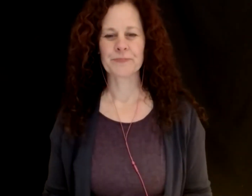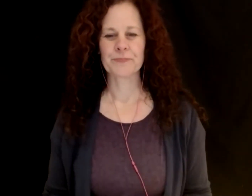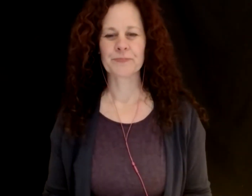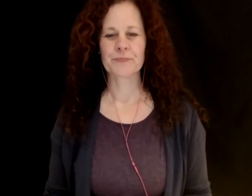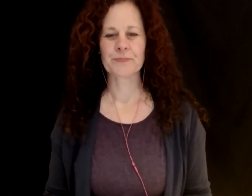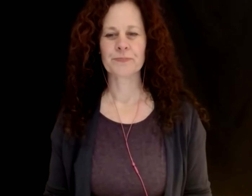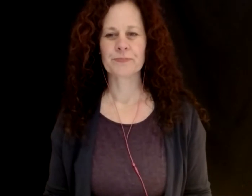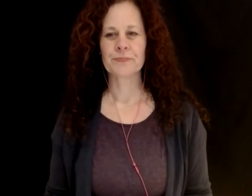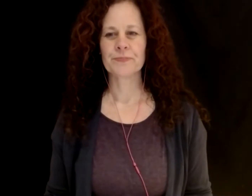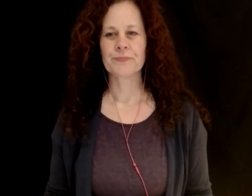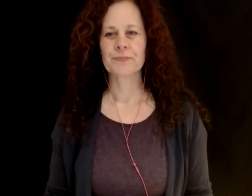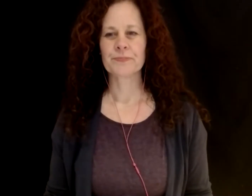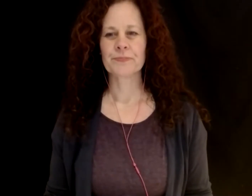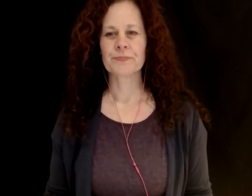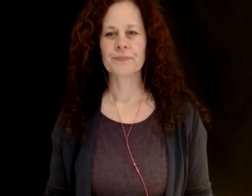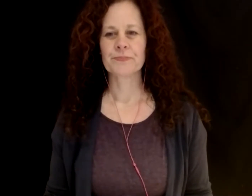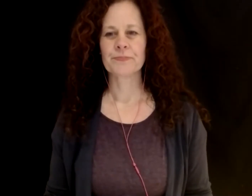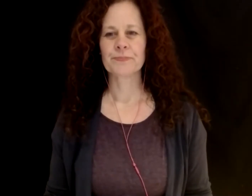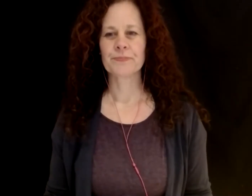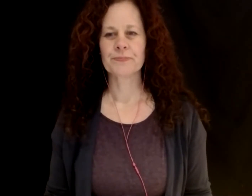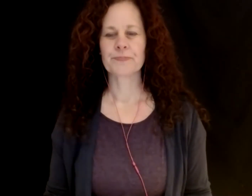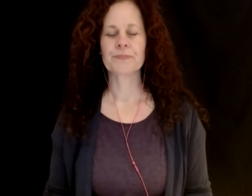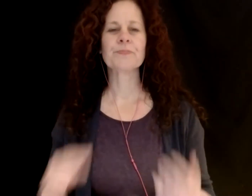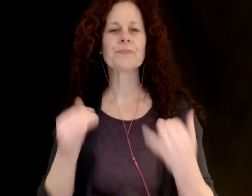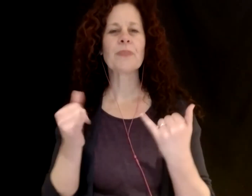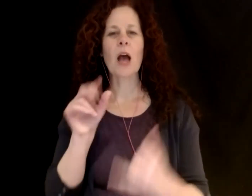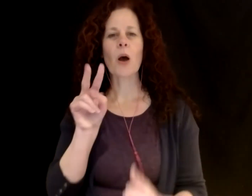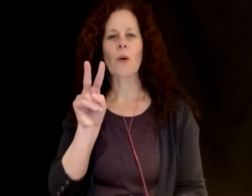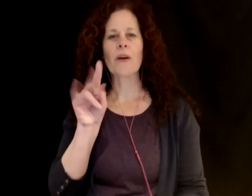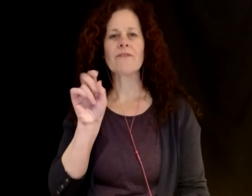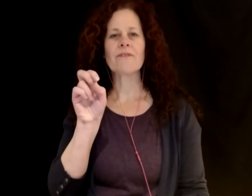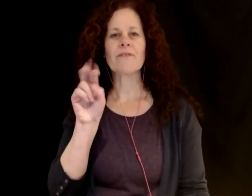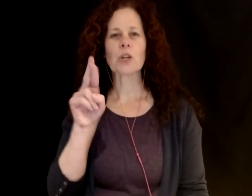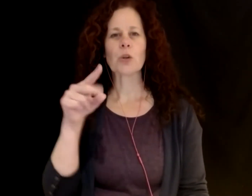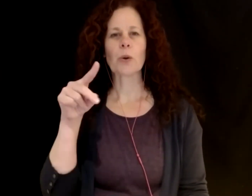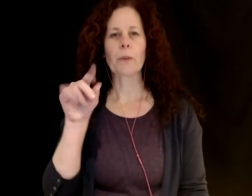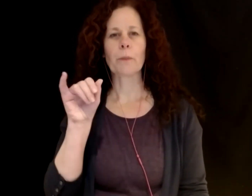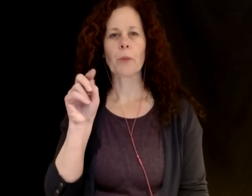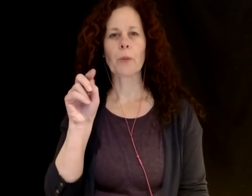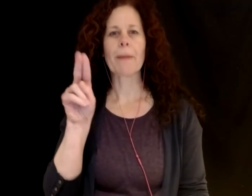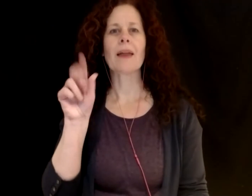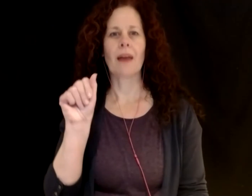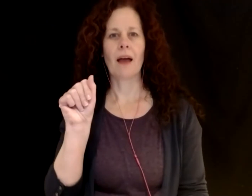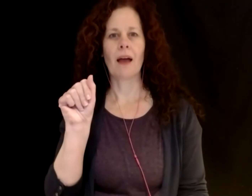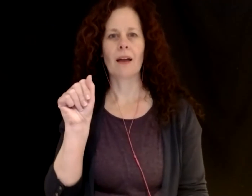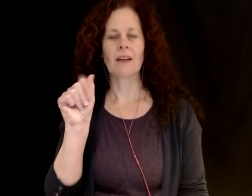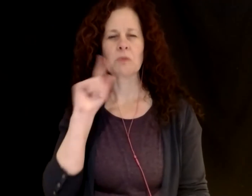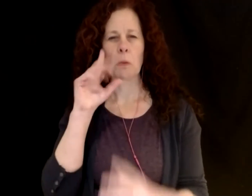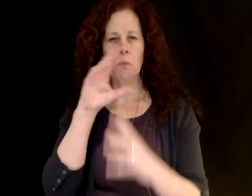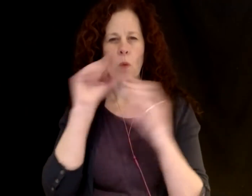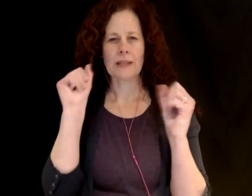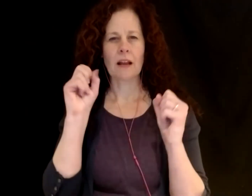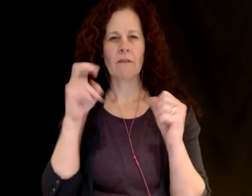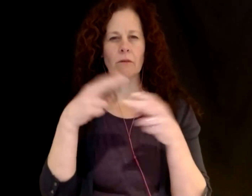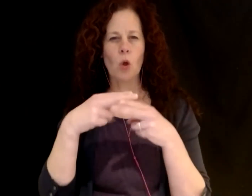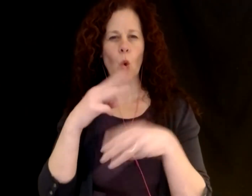Well, now we'll hear from Victor Pineda, who is the president of World Enabled. And Victor will reflect on